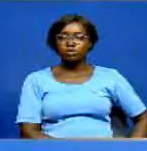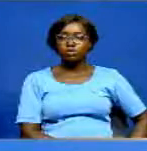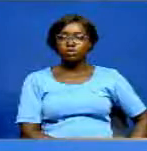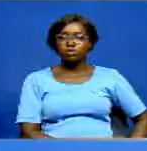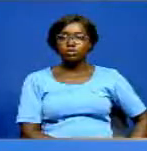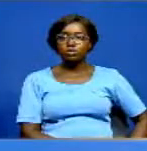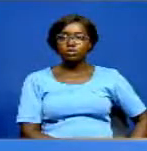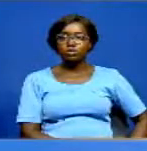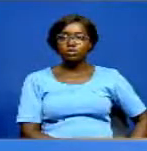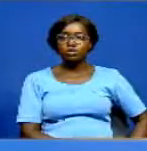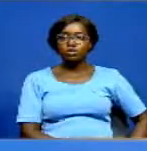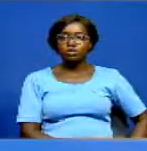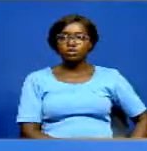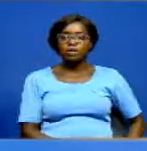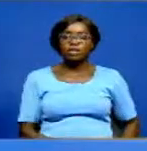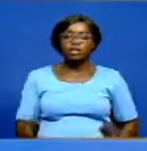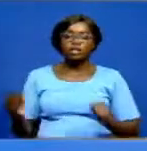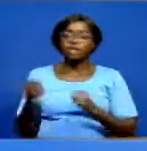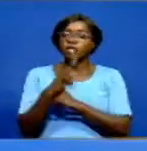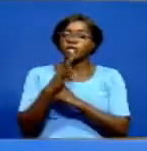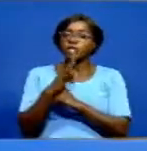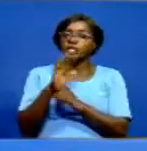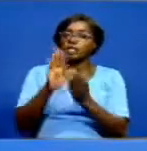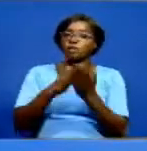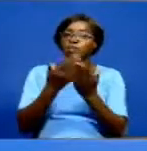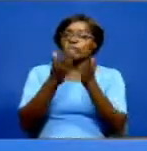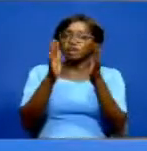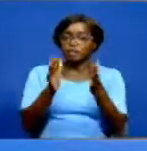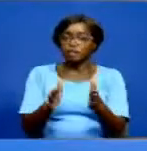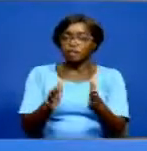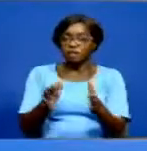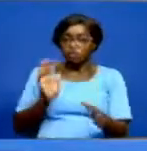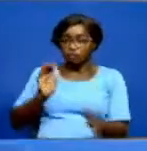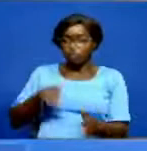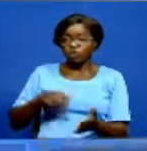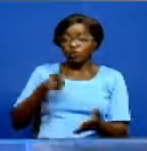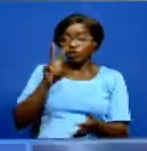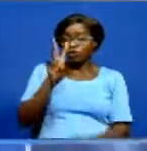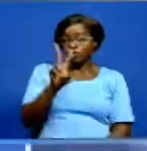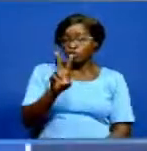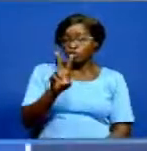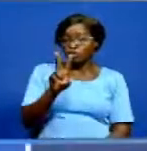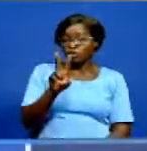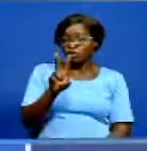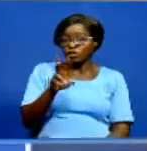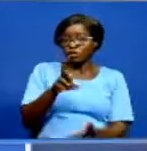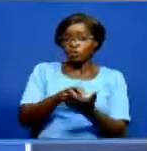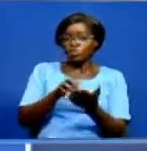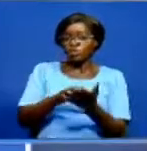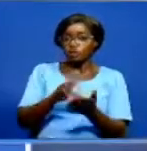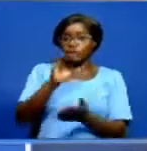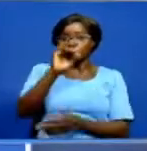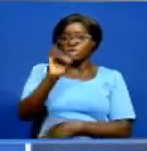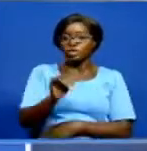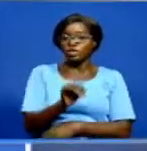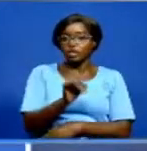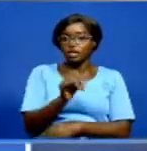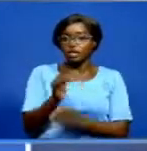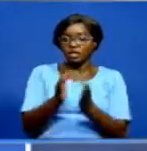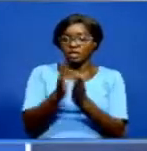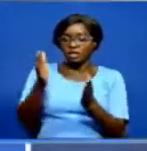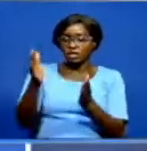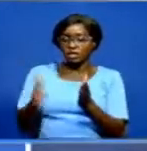A total of 13 applicants, including two women, have applied for the position of Chief Justice following the deadline to submit applications